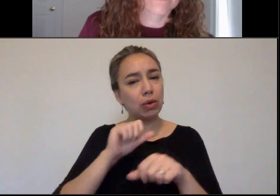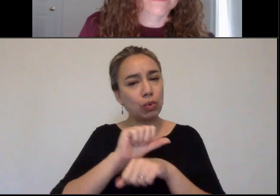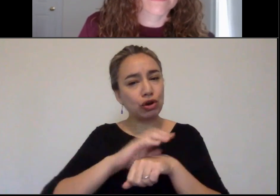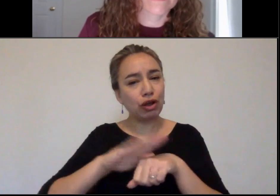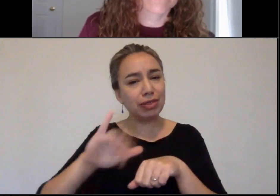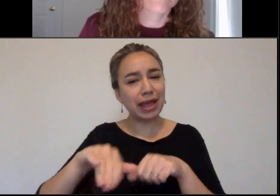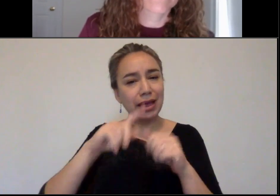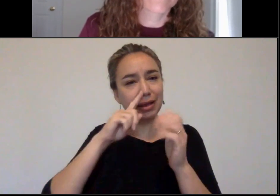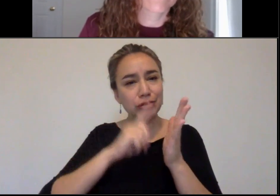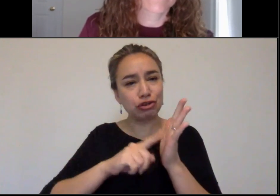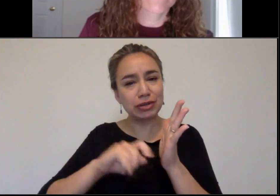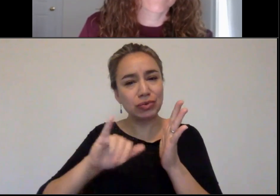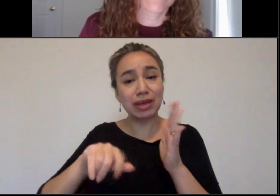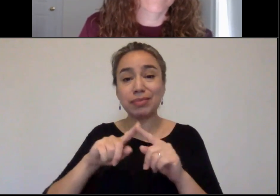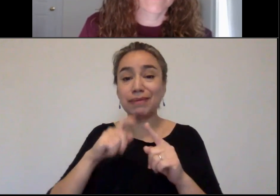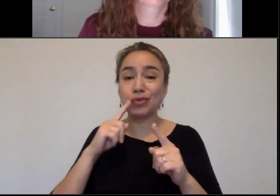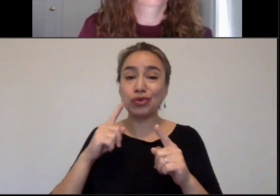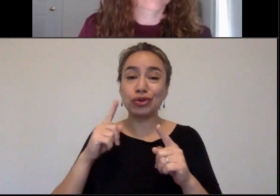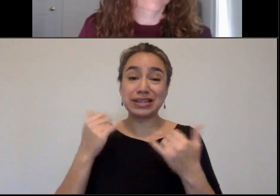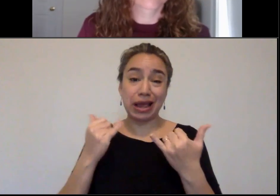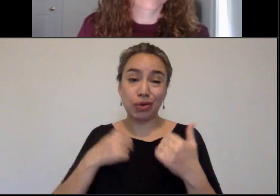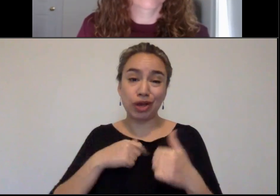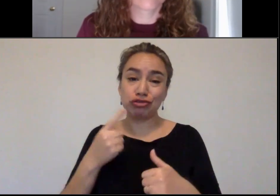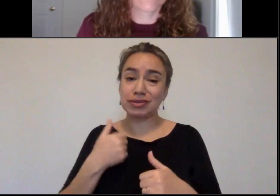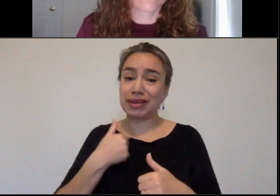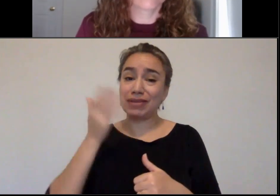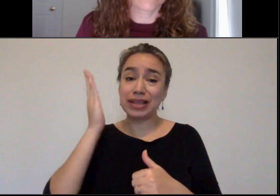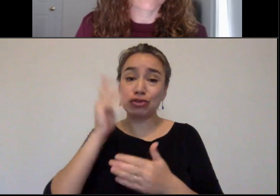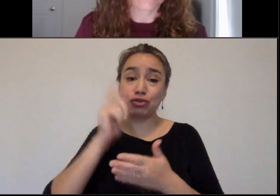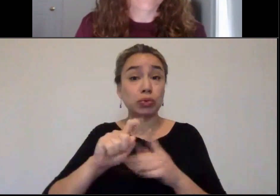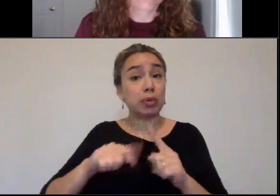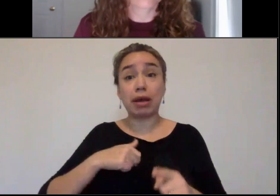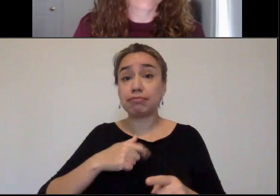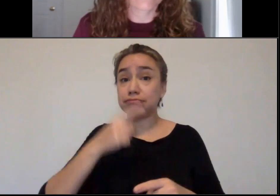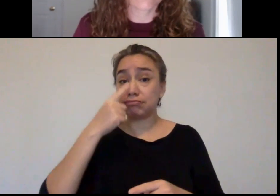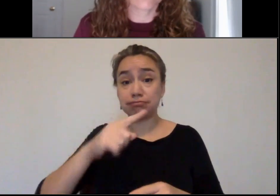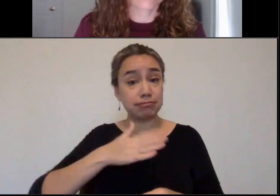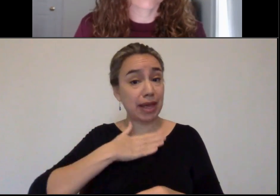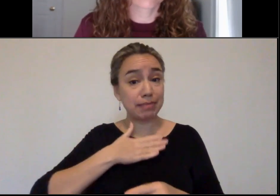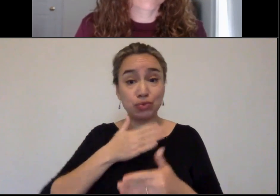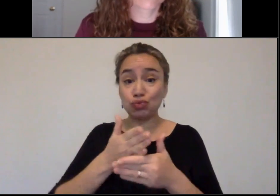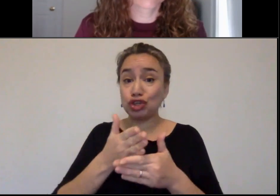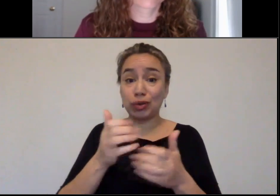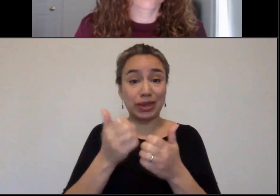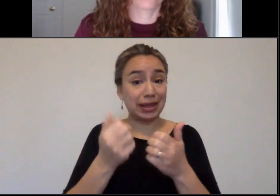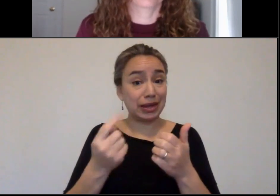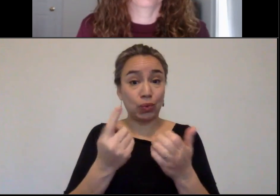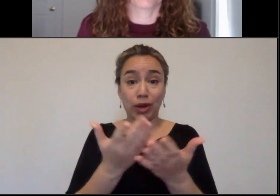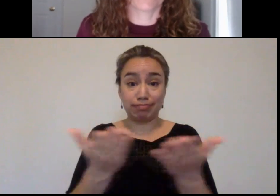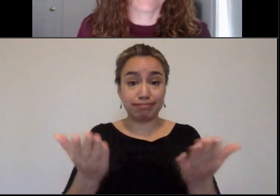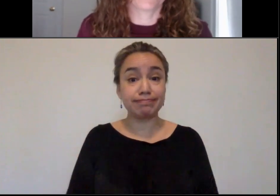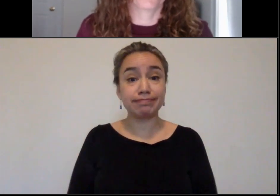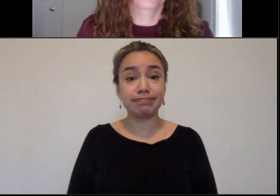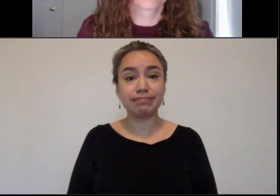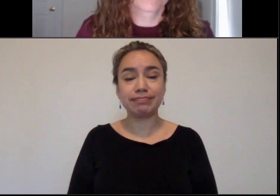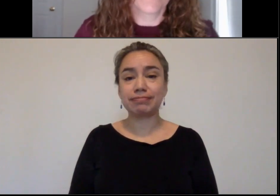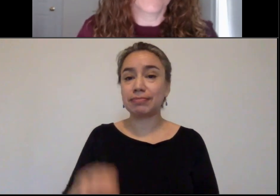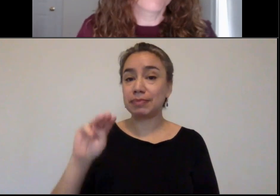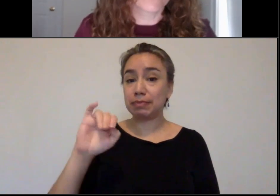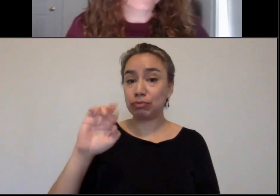now, all I have are the lecture notes, which I'm happy to share with anyone. Yeah. Wonderful, thank